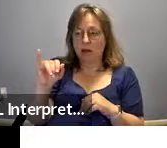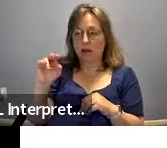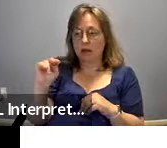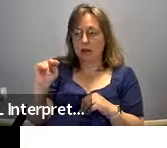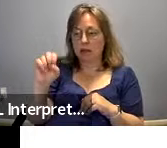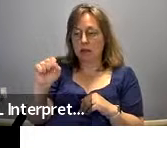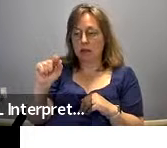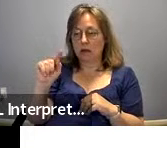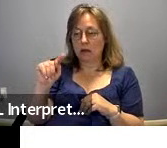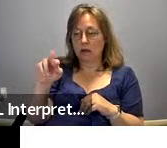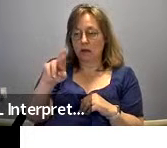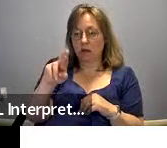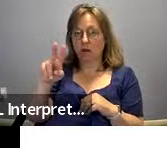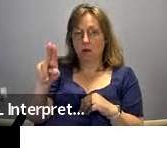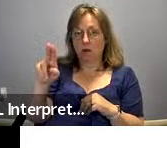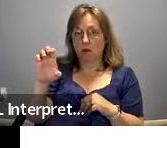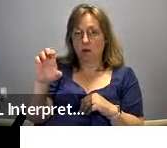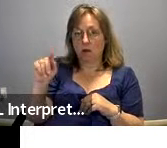edmonds15.instructure.com.